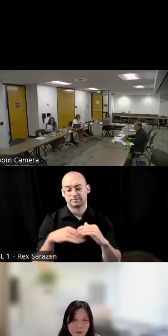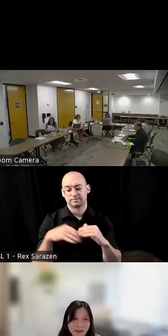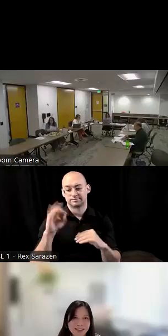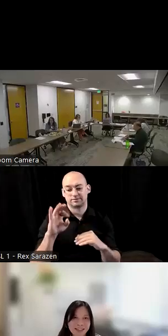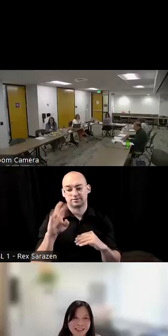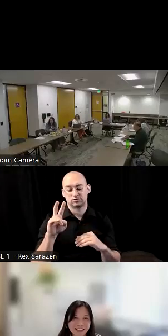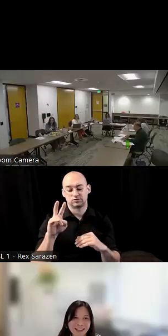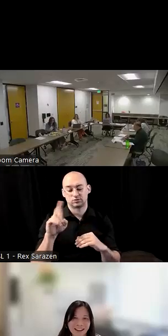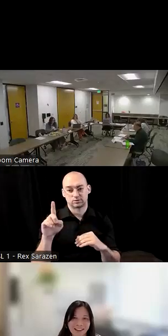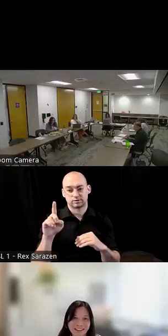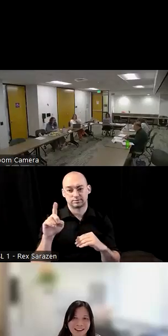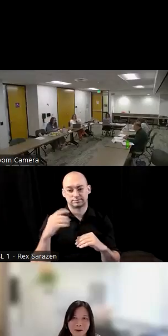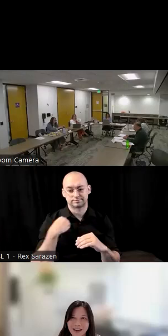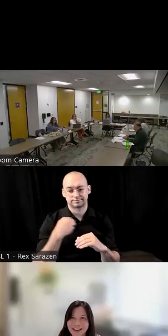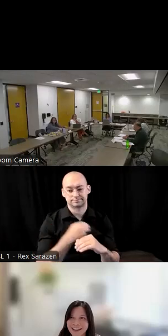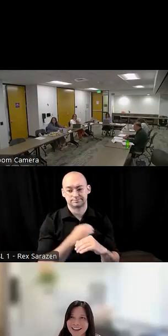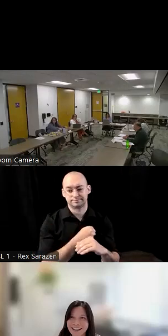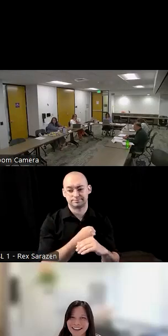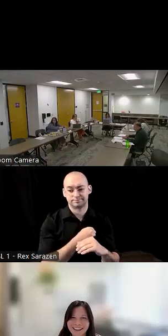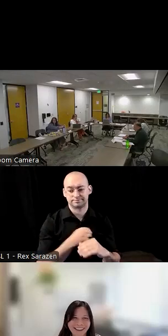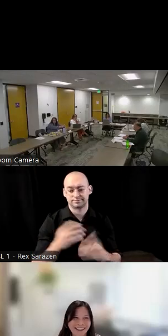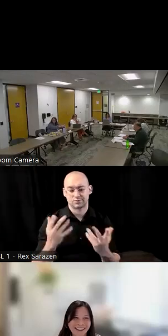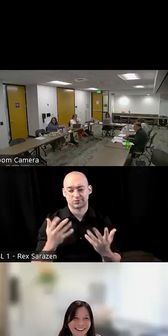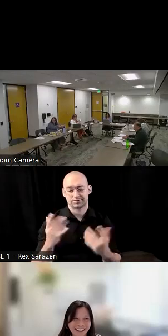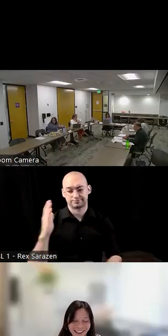21 members. I'll kind of wait here.